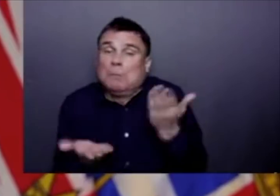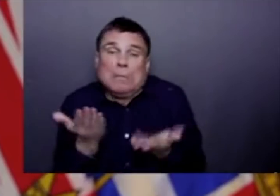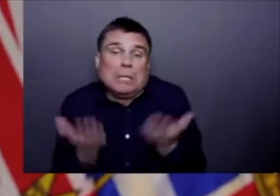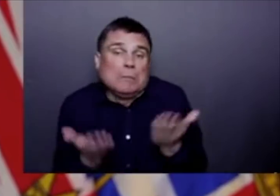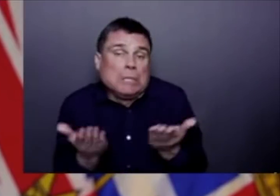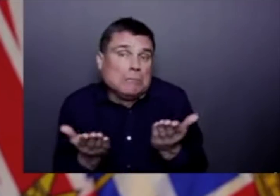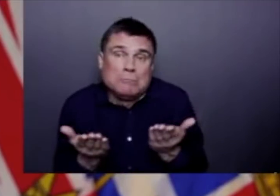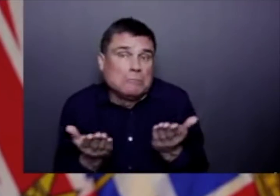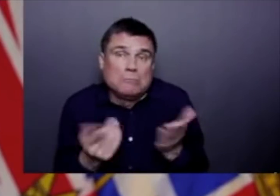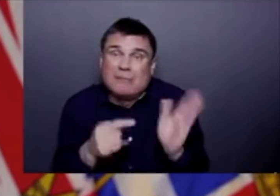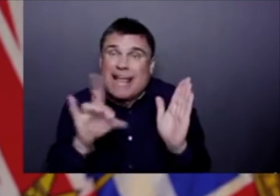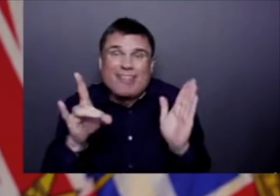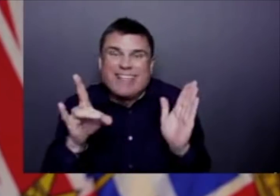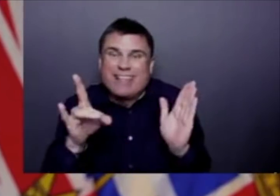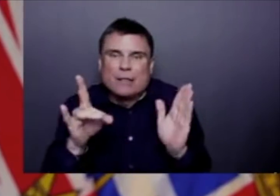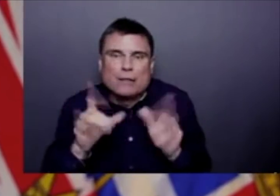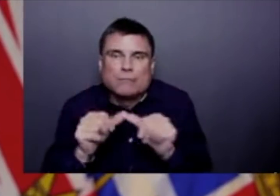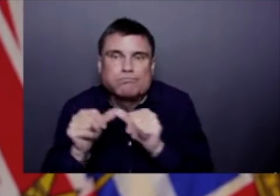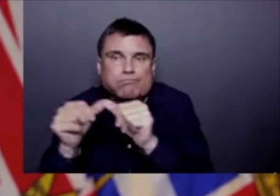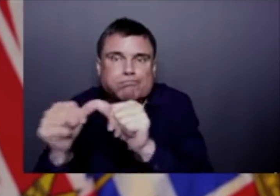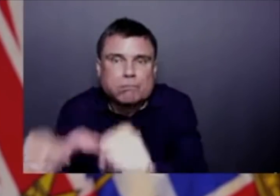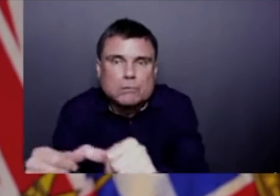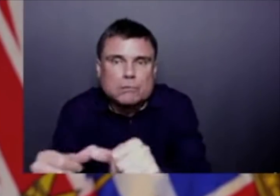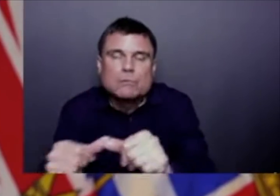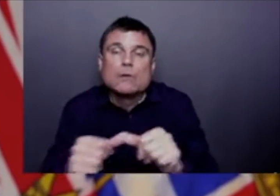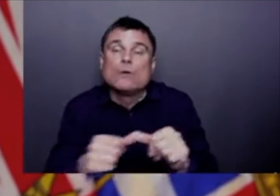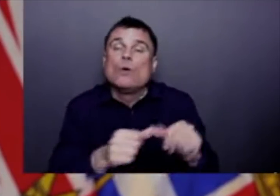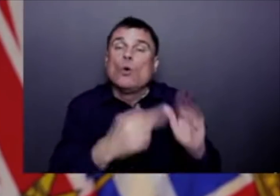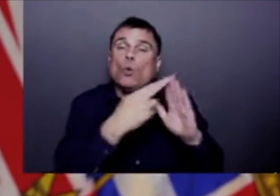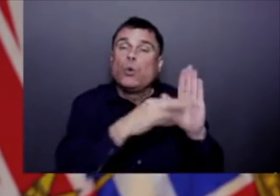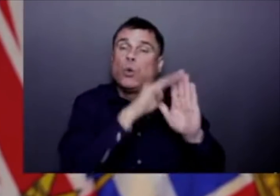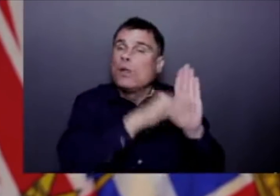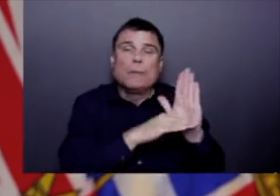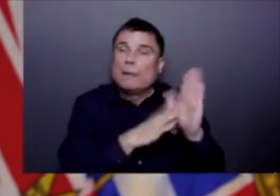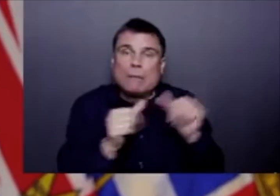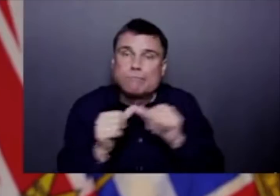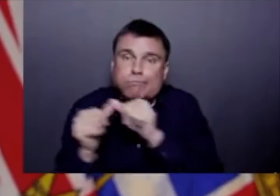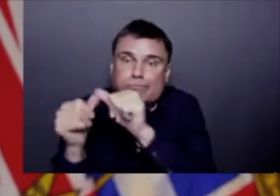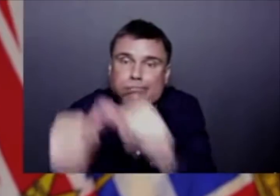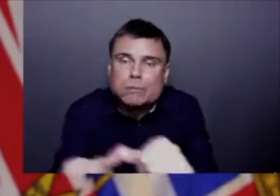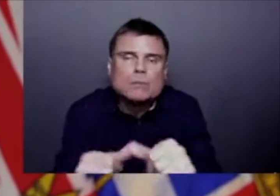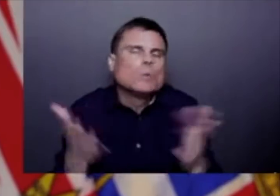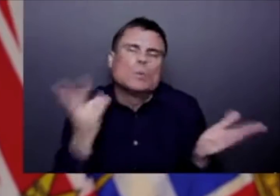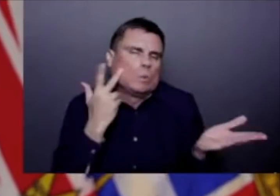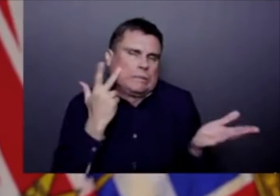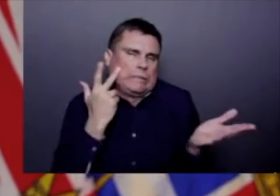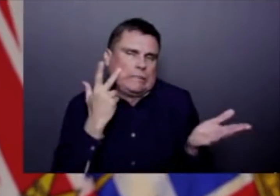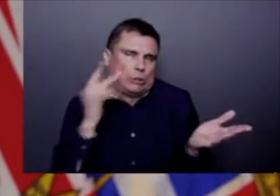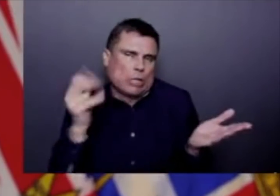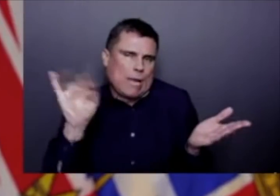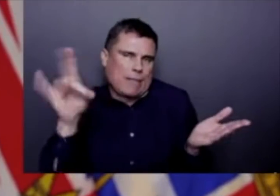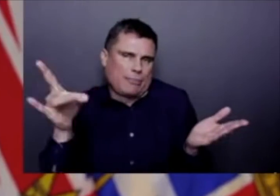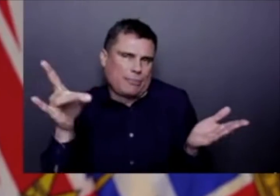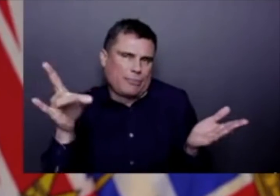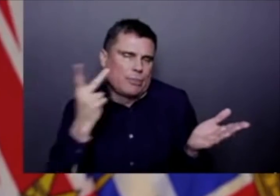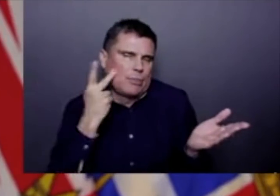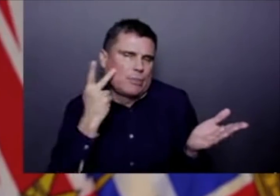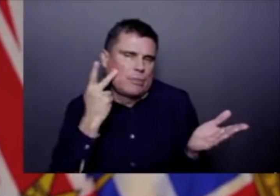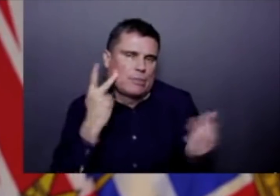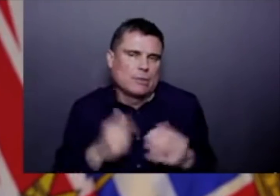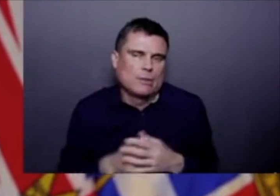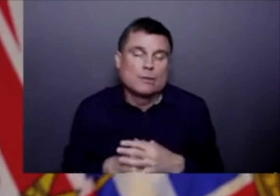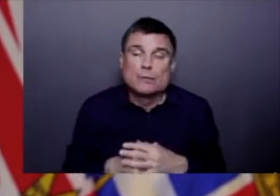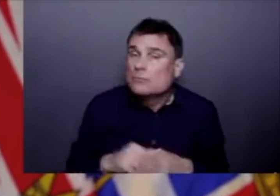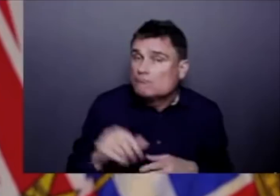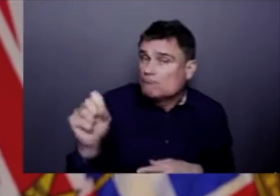to say next week as we approach January 8th. It does make us more concerned when we have